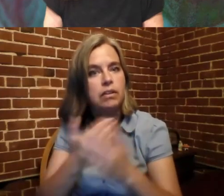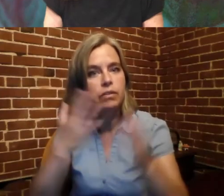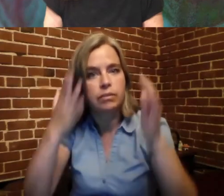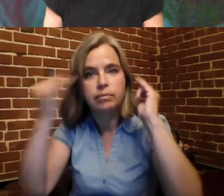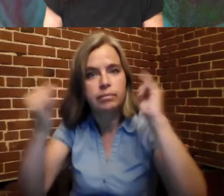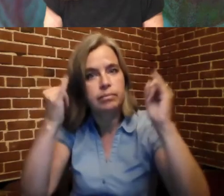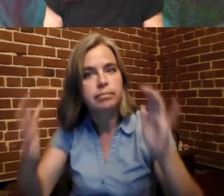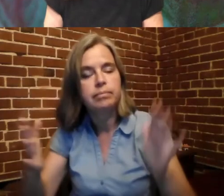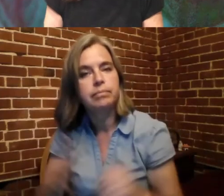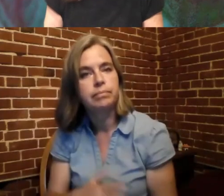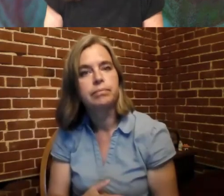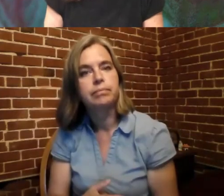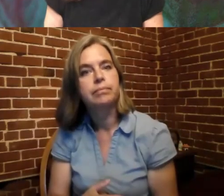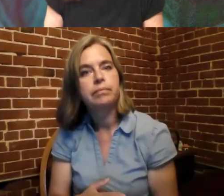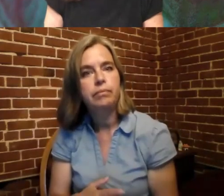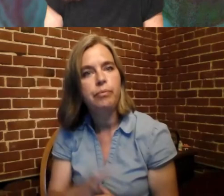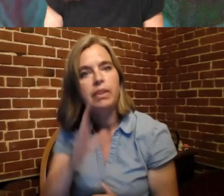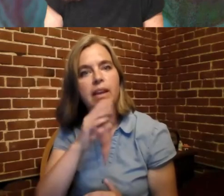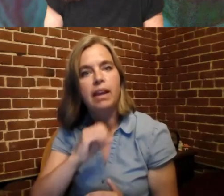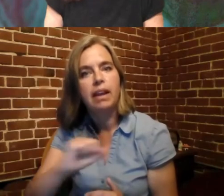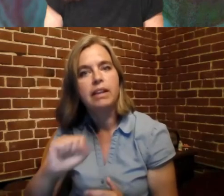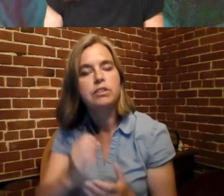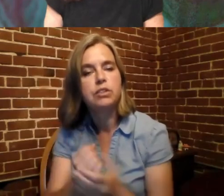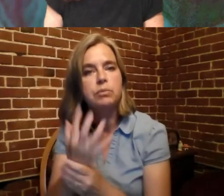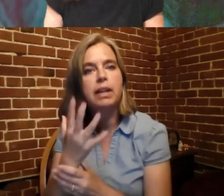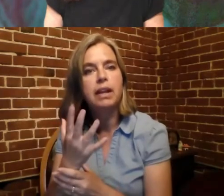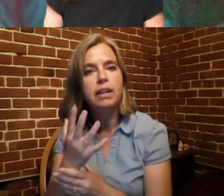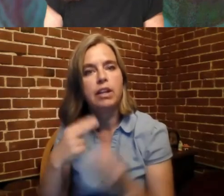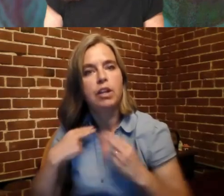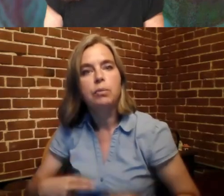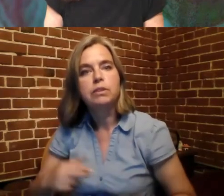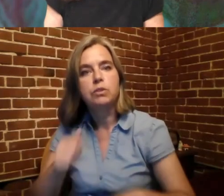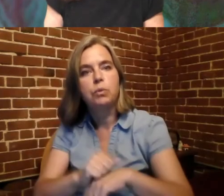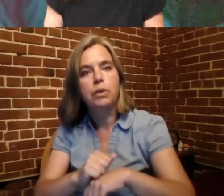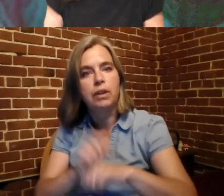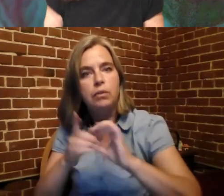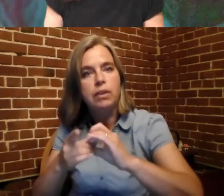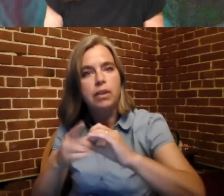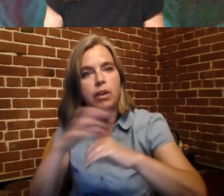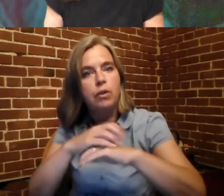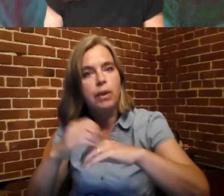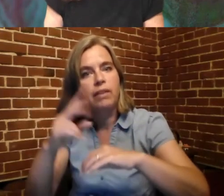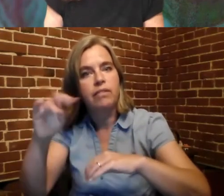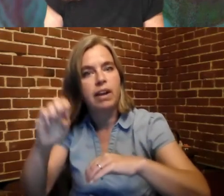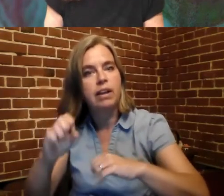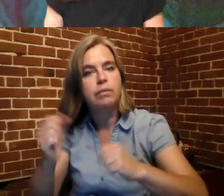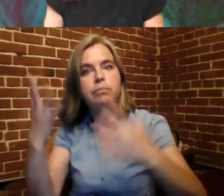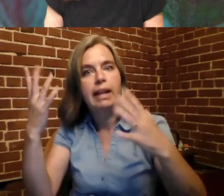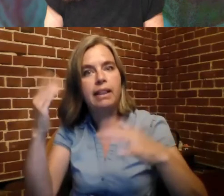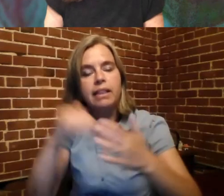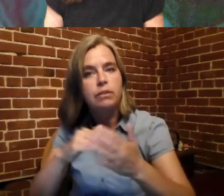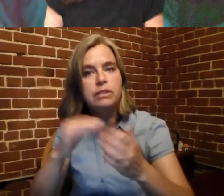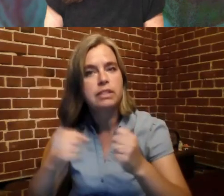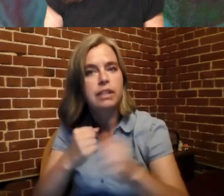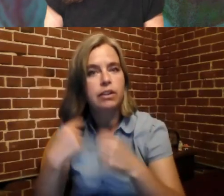ancient plant, I mean, humans have actually been working with grapevines for thousands of years, to know that they're still like so carefully